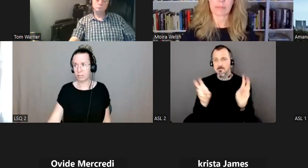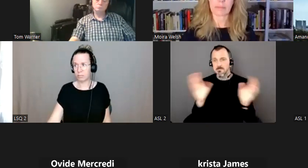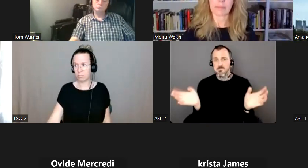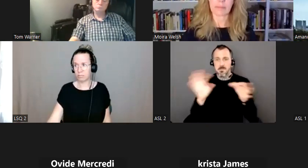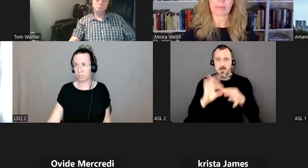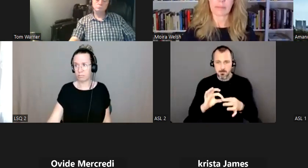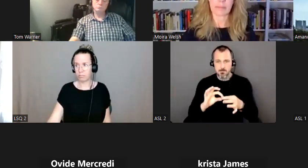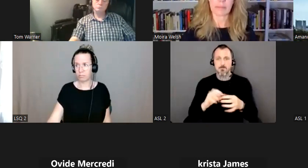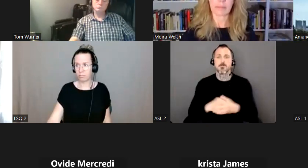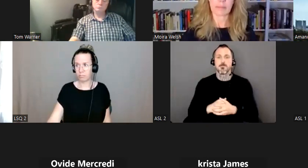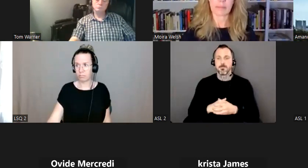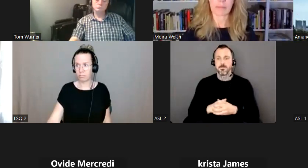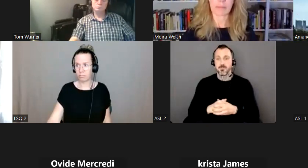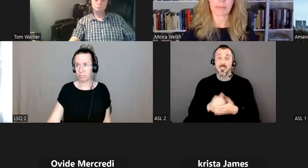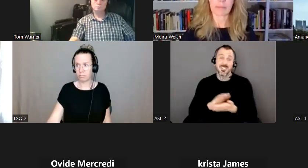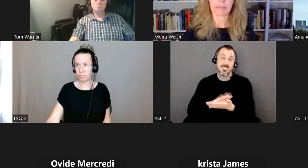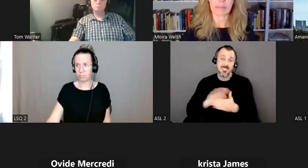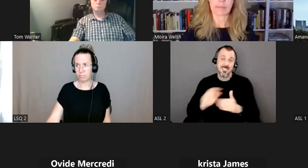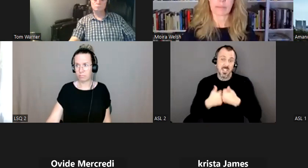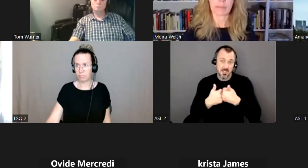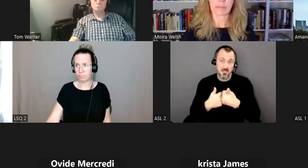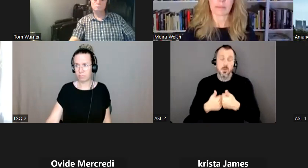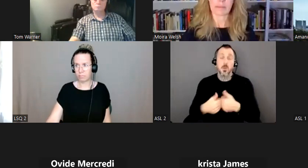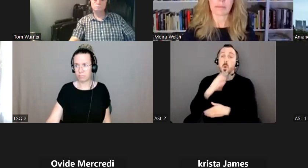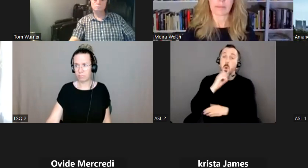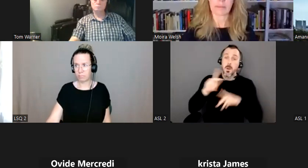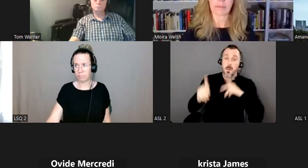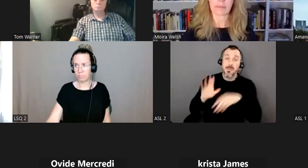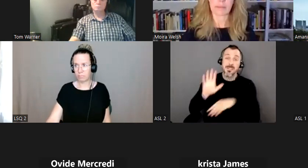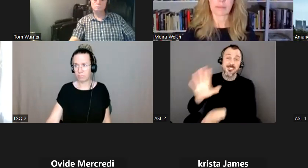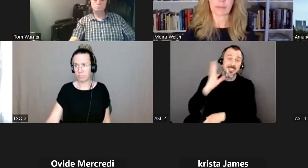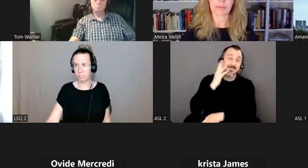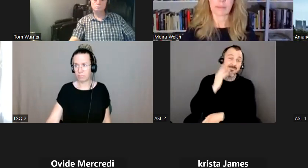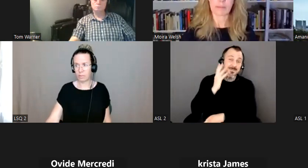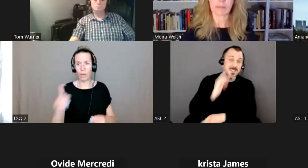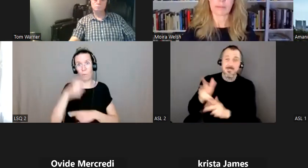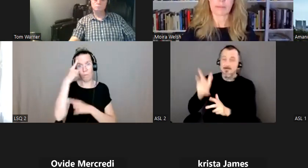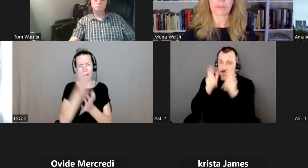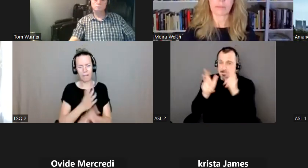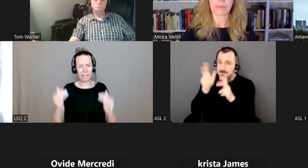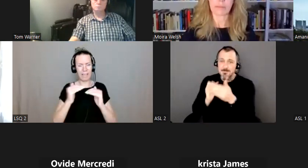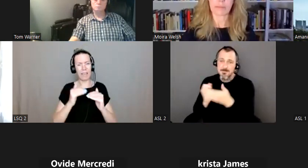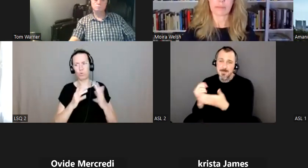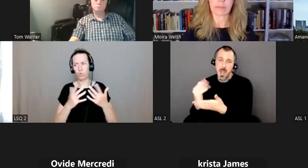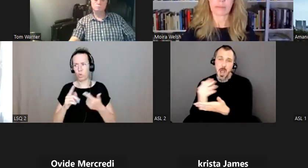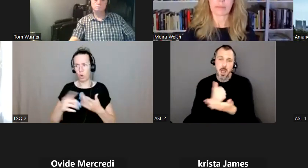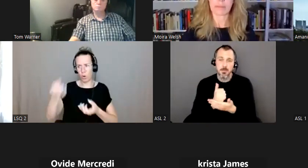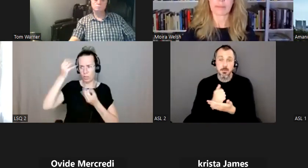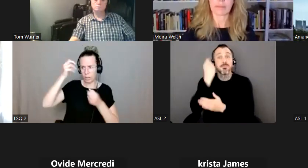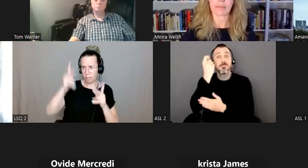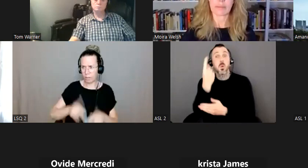those together in some way. So getting the data from older people themselves at diverse social locations, understanding